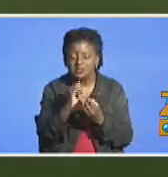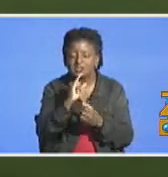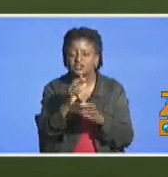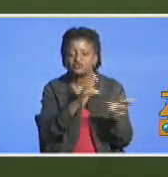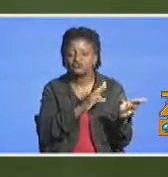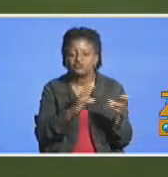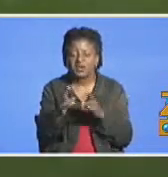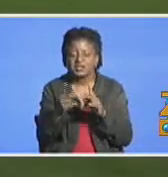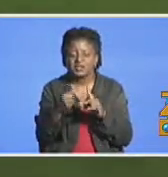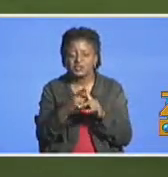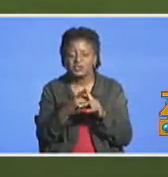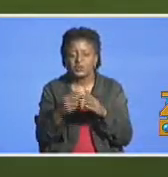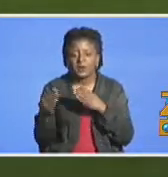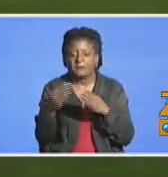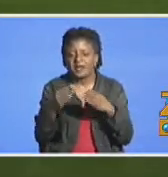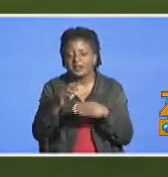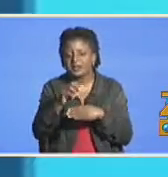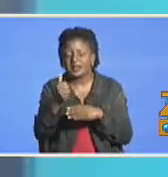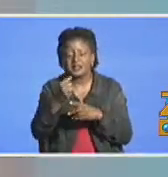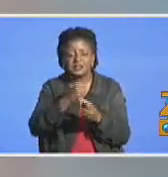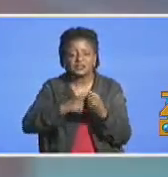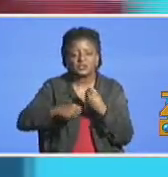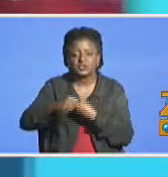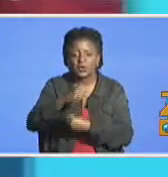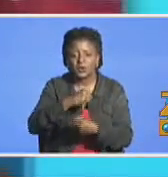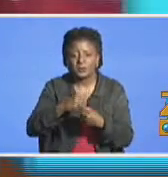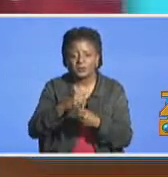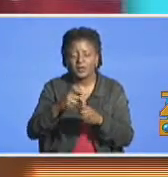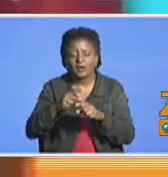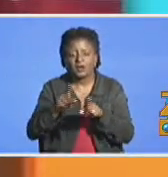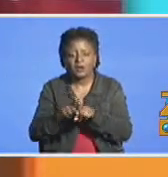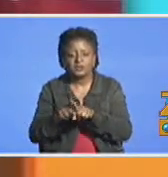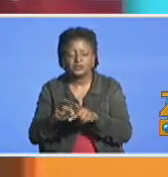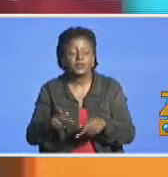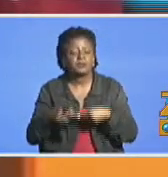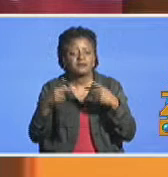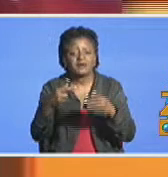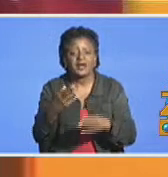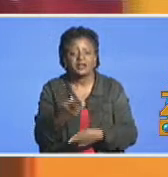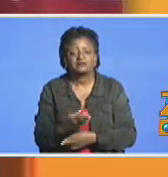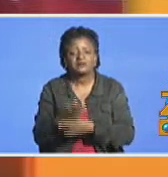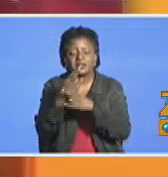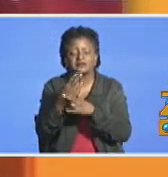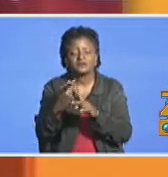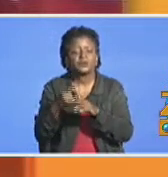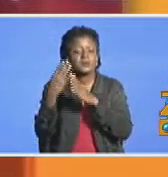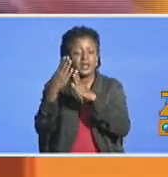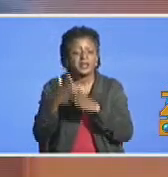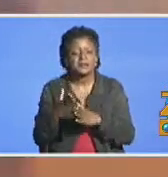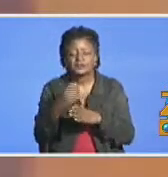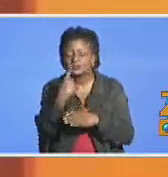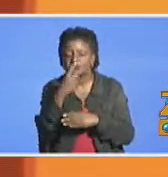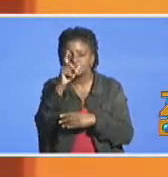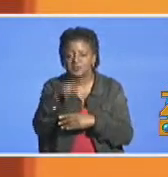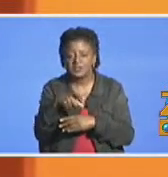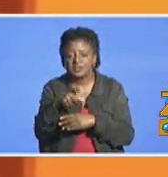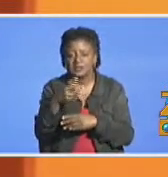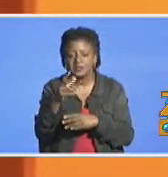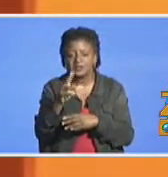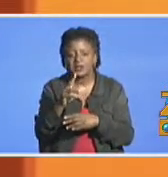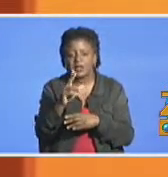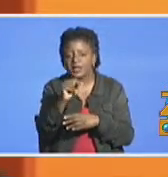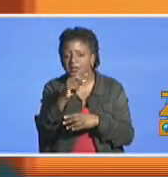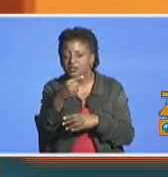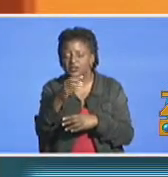ride out whatever storm Mother Nature throws our way, but to provide relief to Bahamians in need. Fountain says the nonprofit organization is